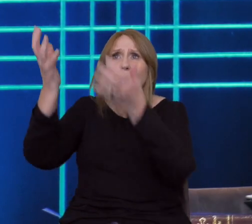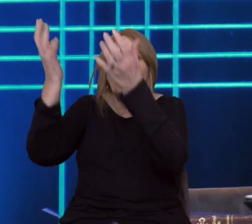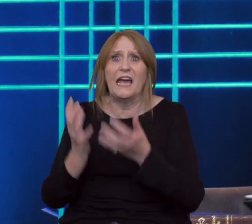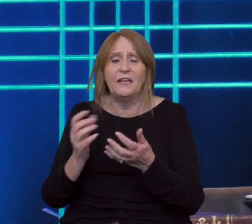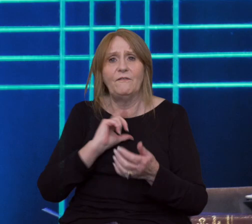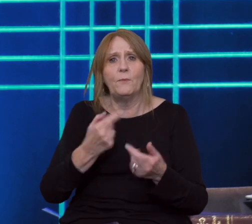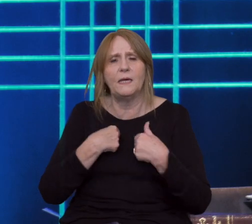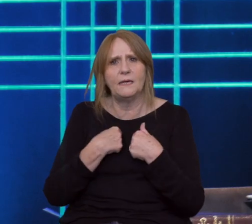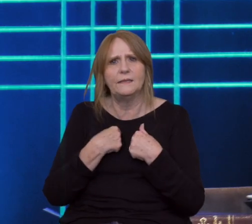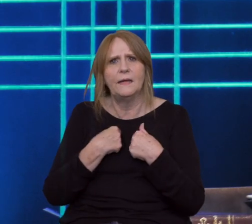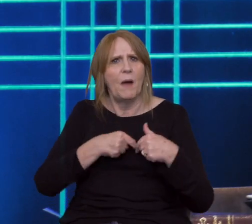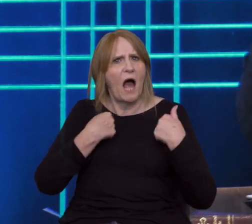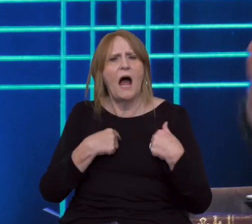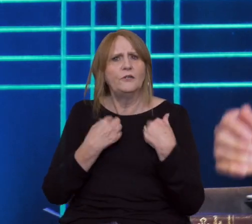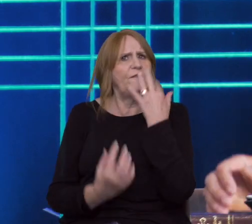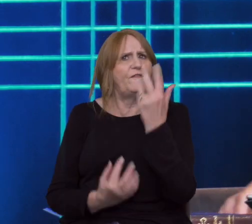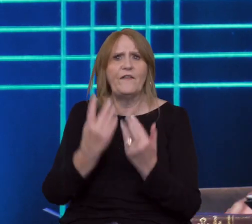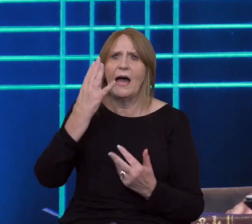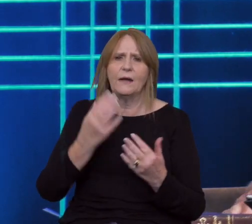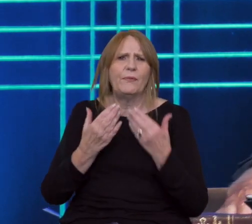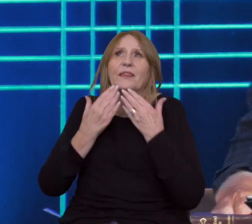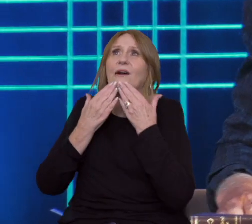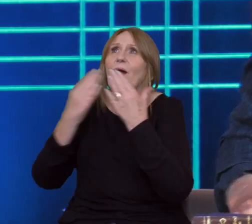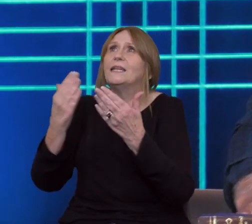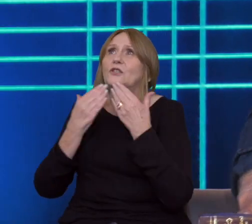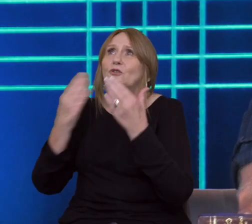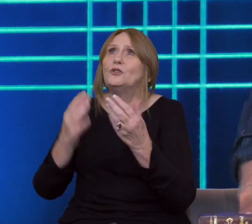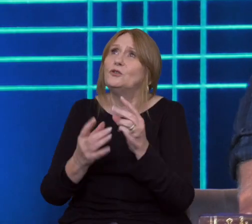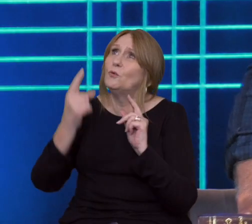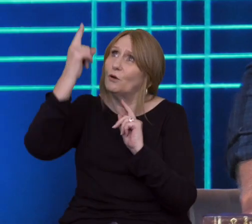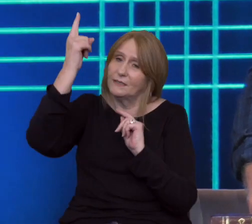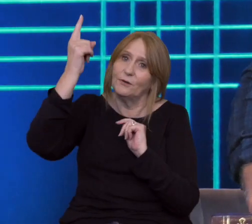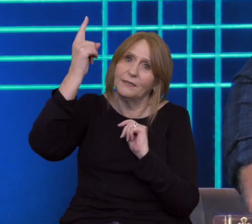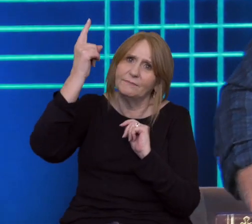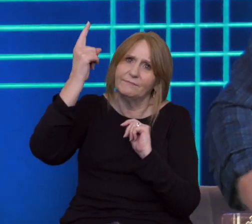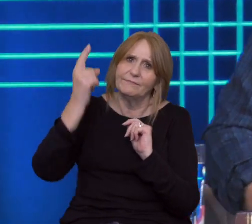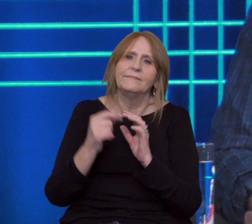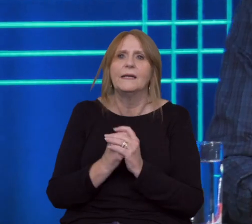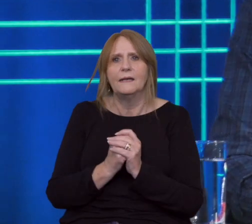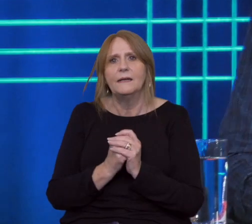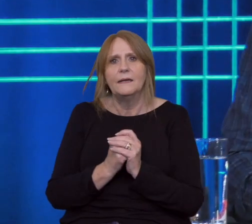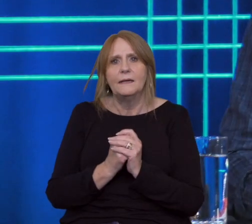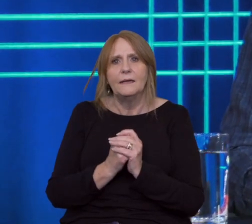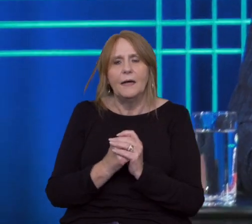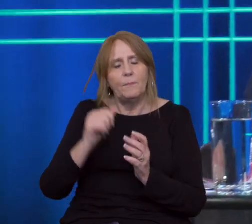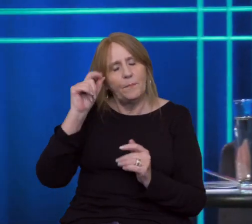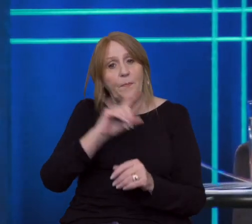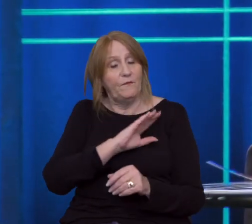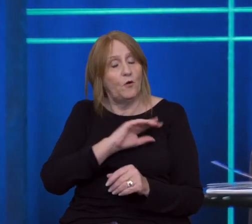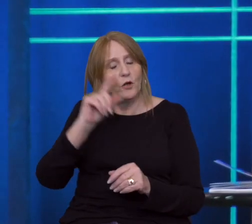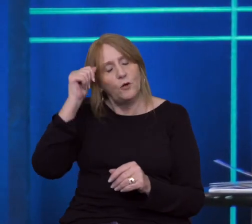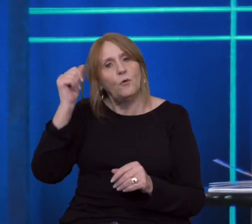with gratitude towards Him. He's then going to drop you in somewhere like a piece of kindling. And you know what? Before you know it, there could be a